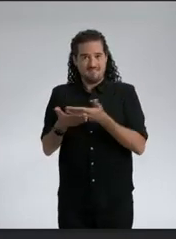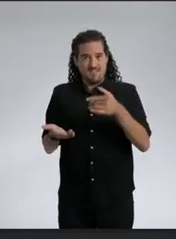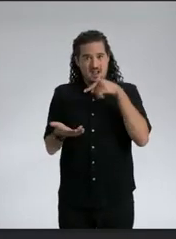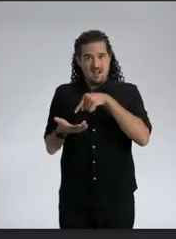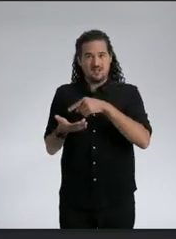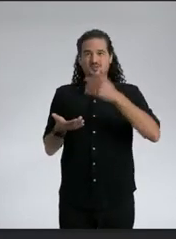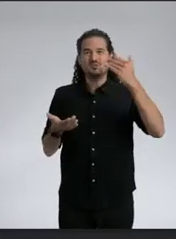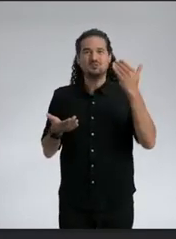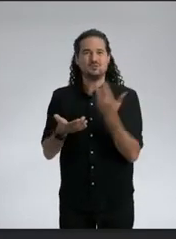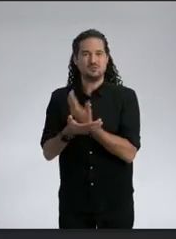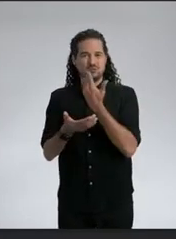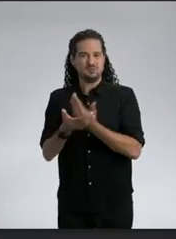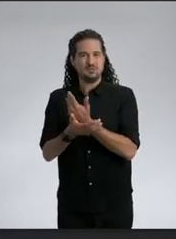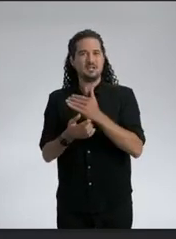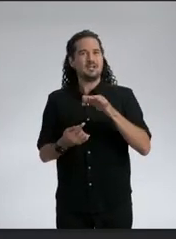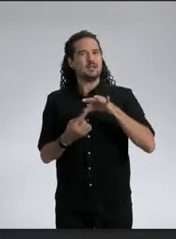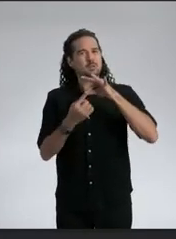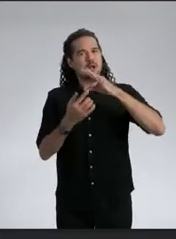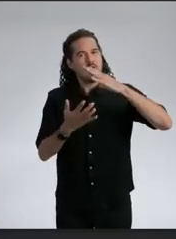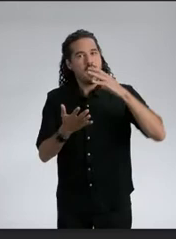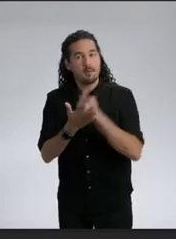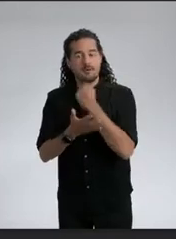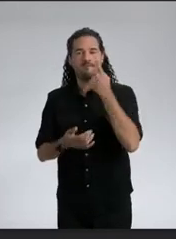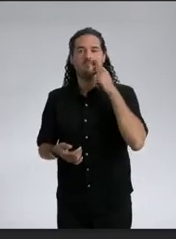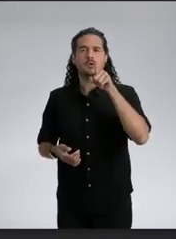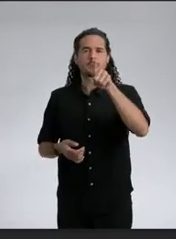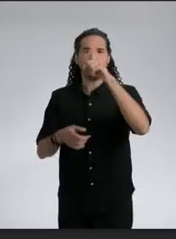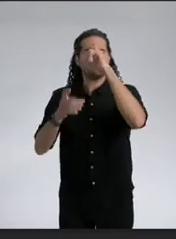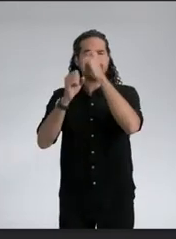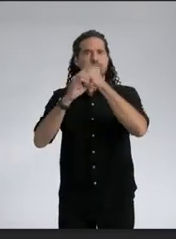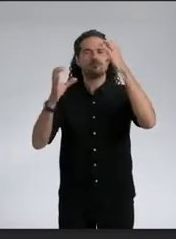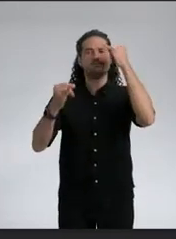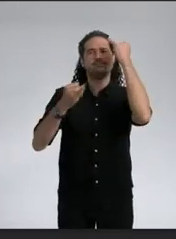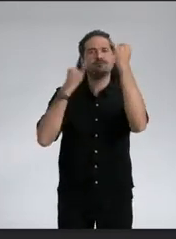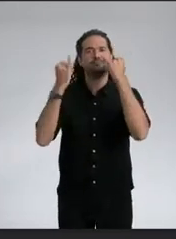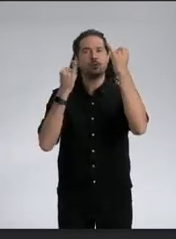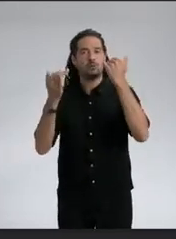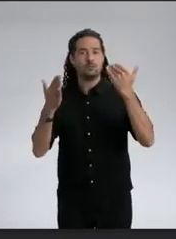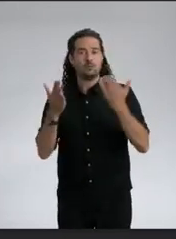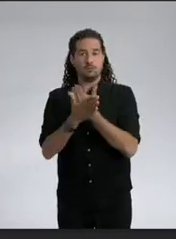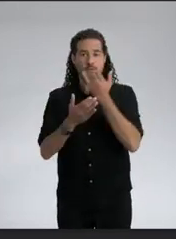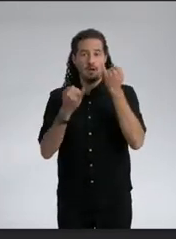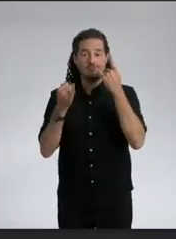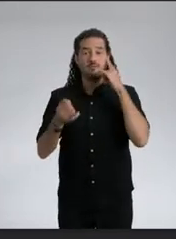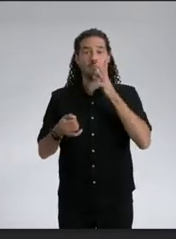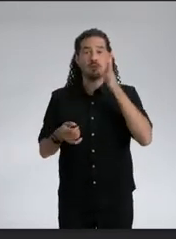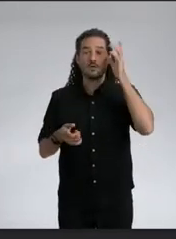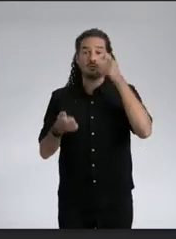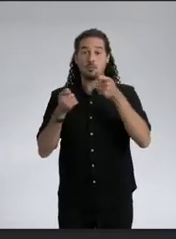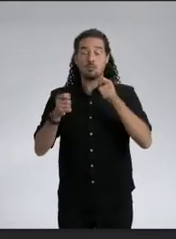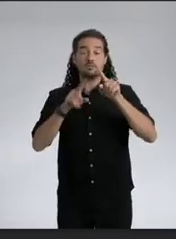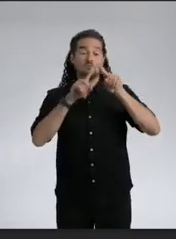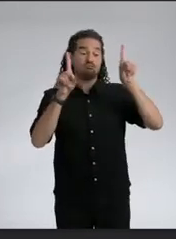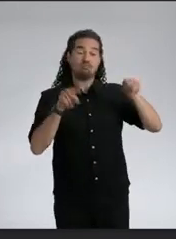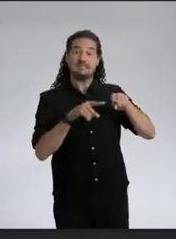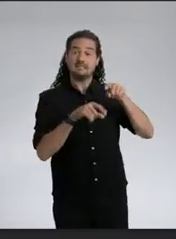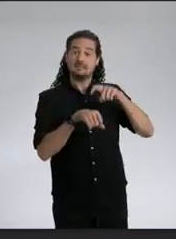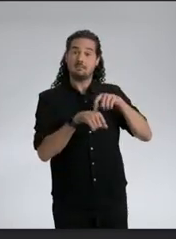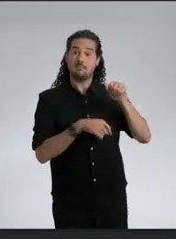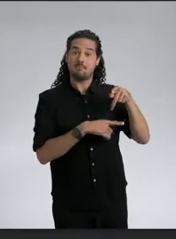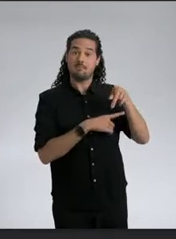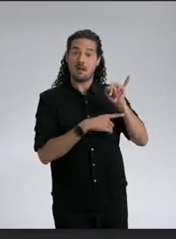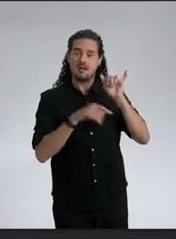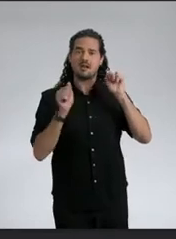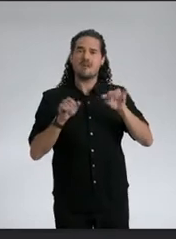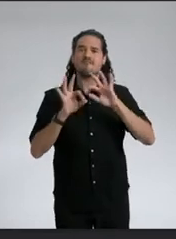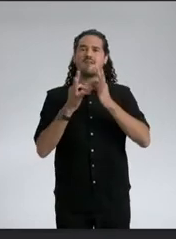unique opportunity for you to innovate in the world of parental controls. With the Screen Time API, you could enable family-wide downtime or